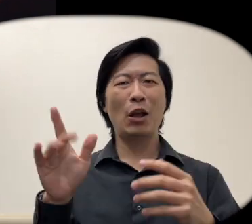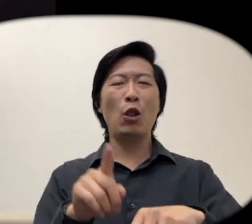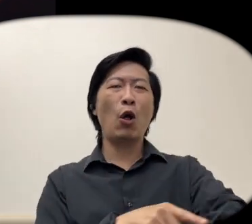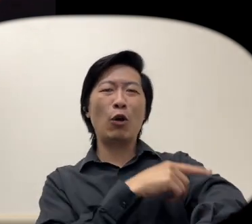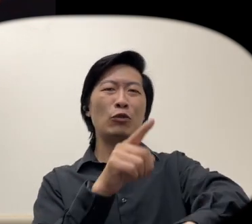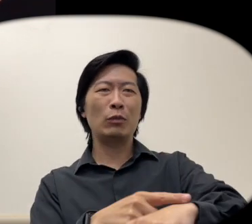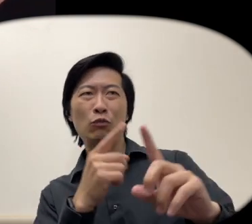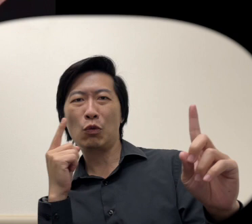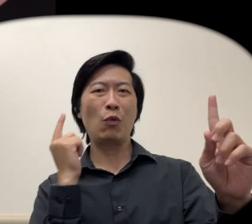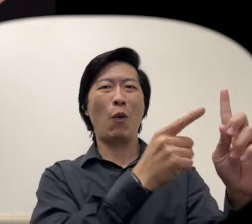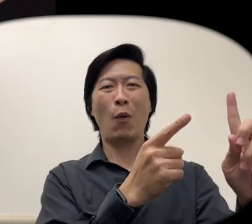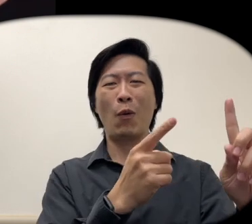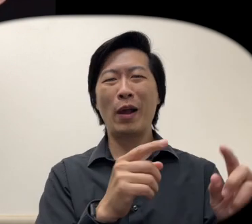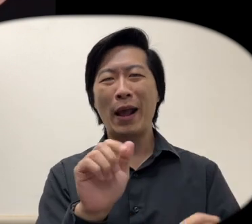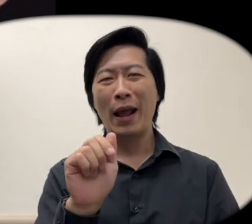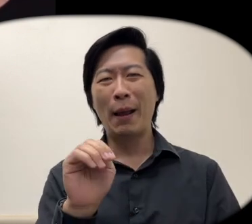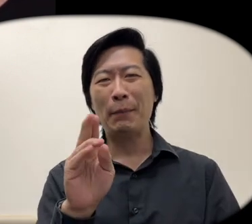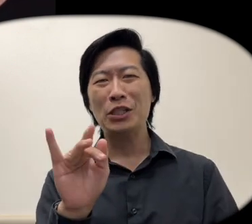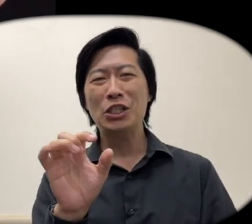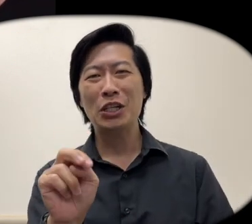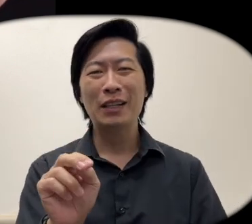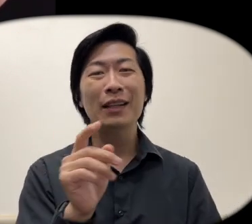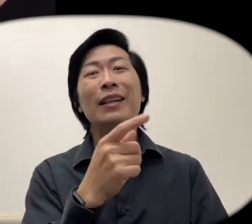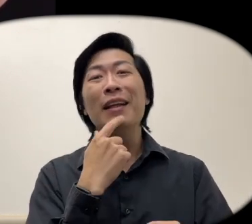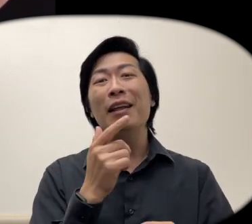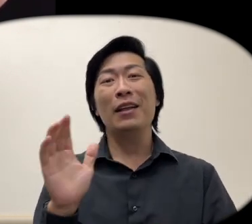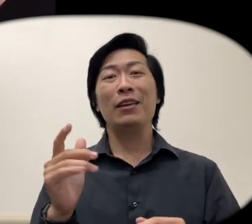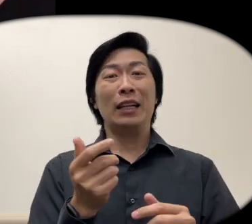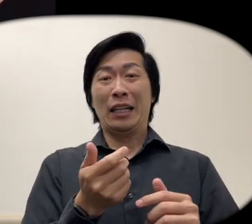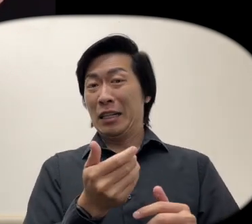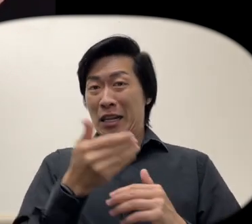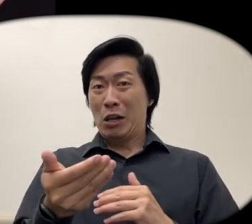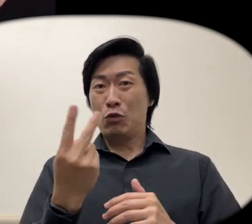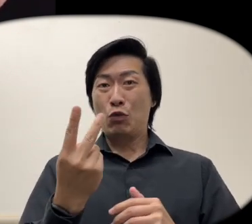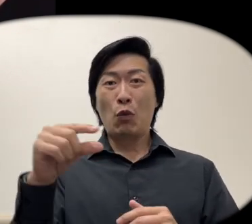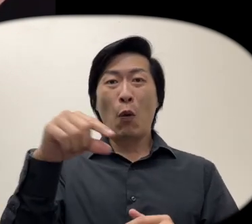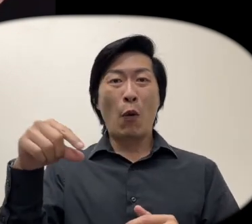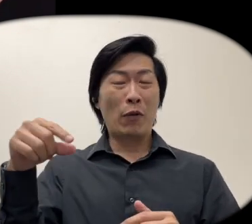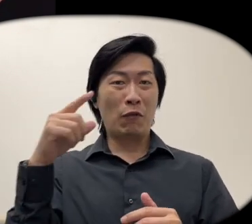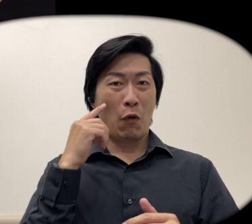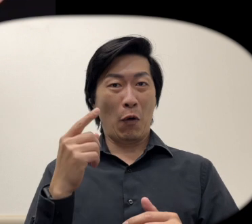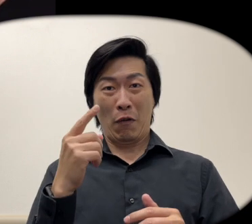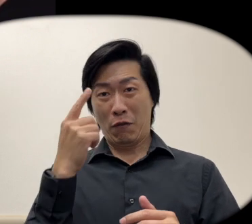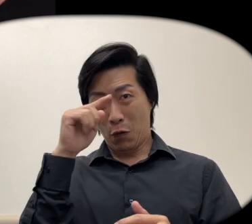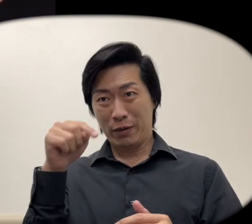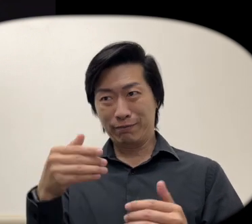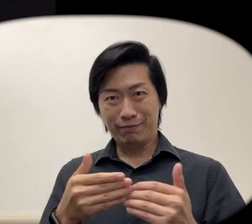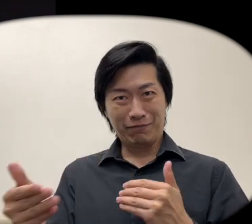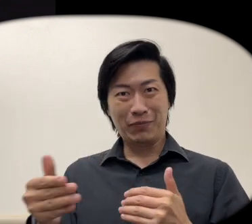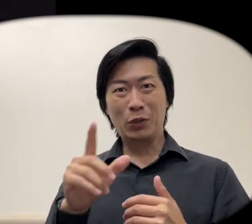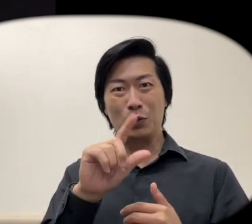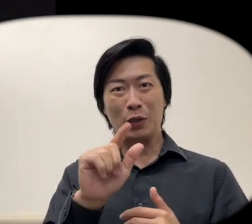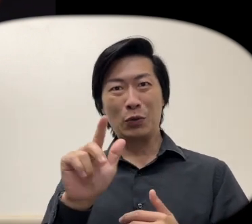ambitions and comparing it to other players. So this is what GM says is in the works for the next 2 quarters for the second half of 2023.